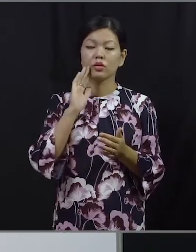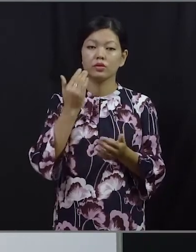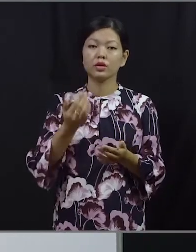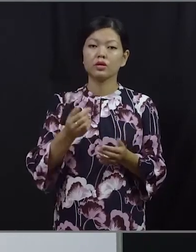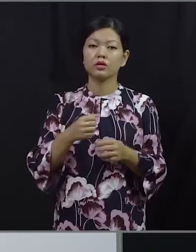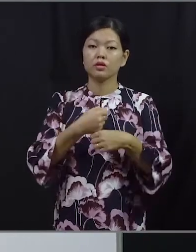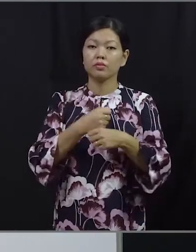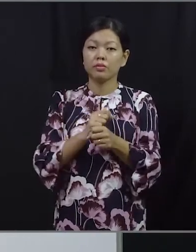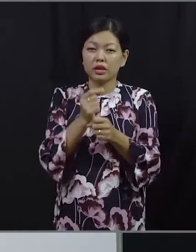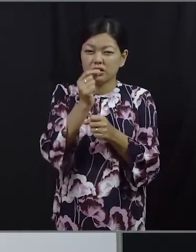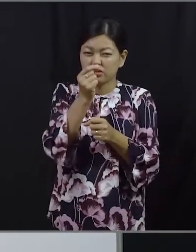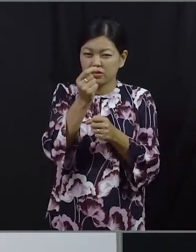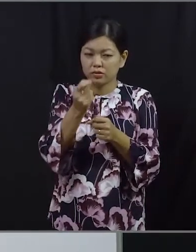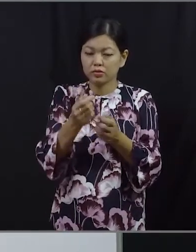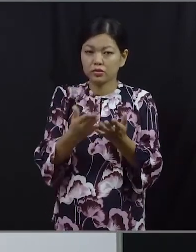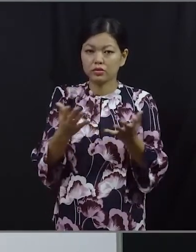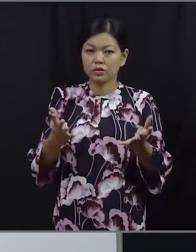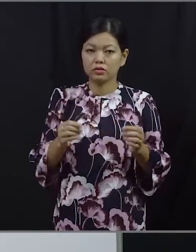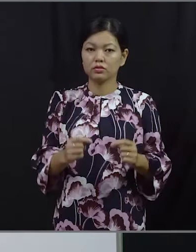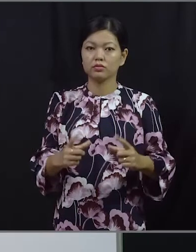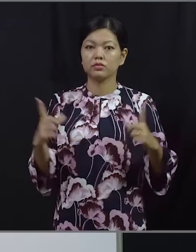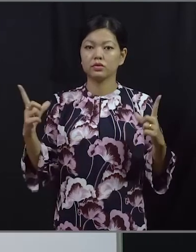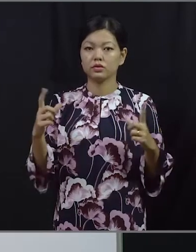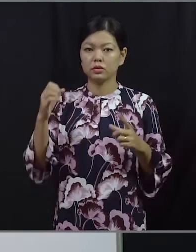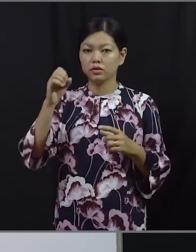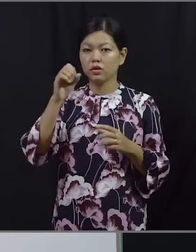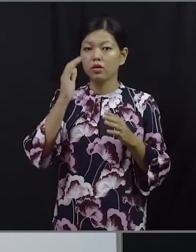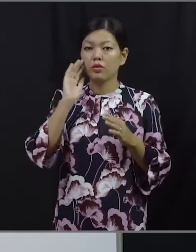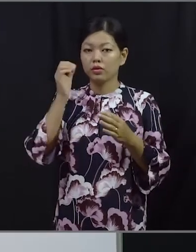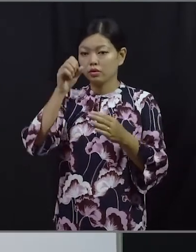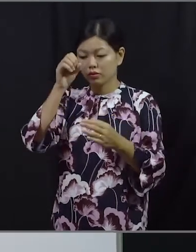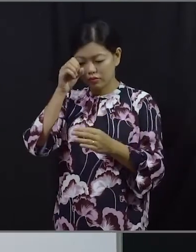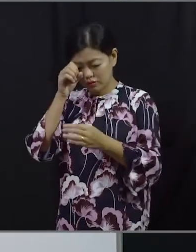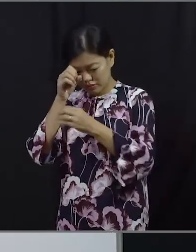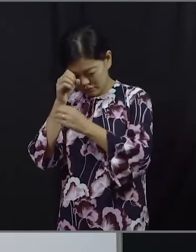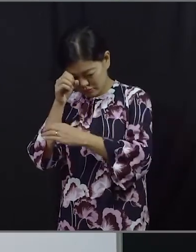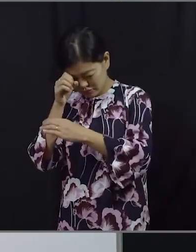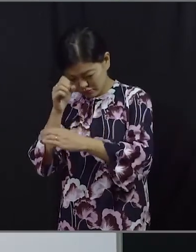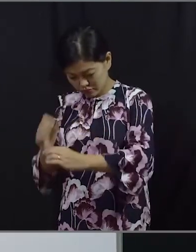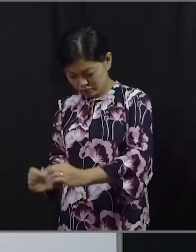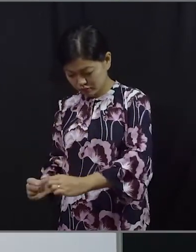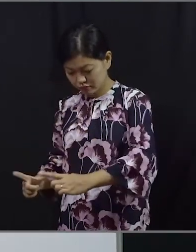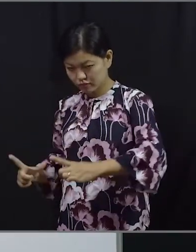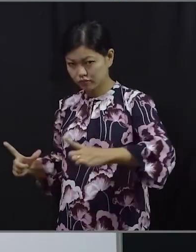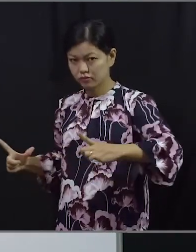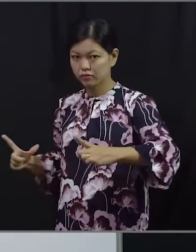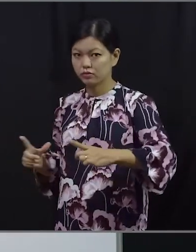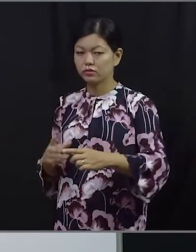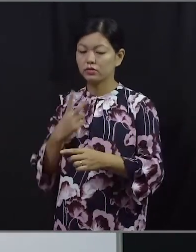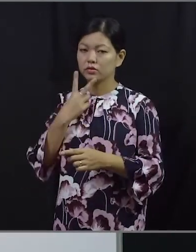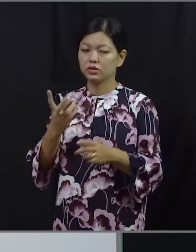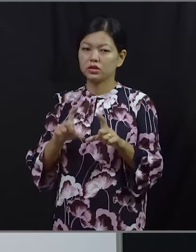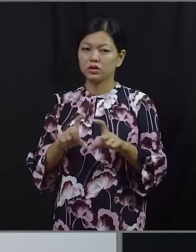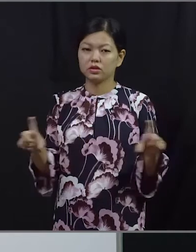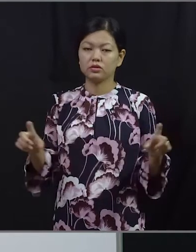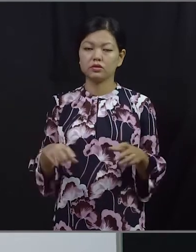clear? Okay, so what is the construction? I mean, how is how it constructed, the compound microscope? Okay, compound microscope consists of